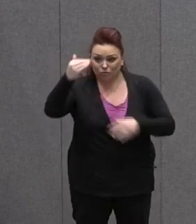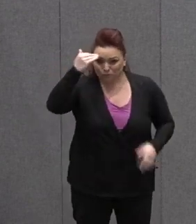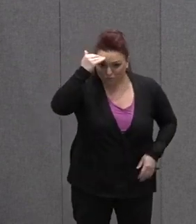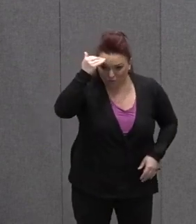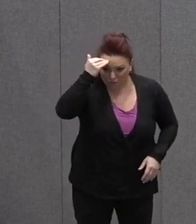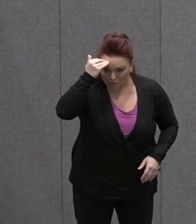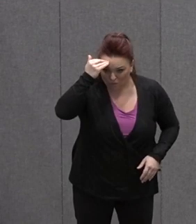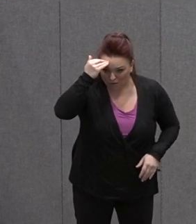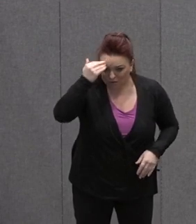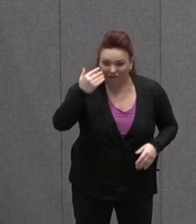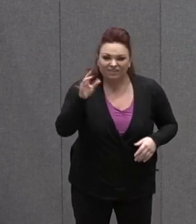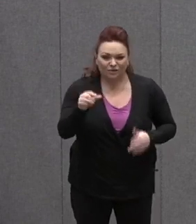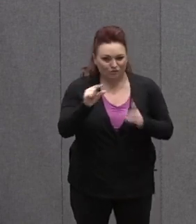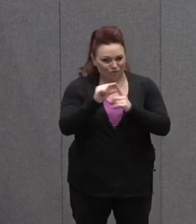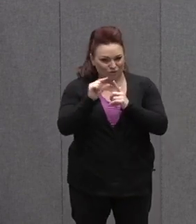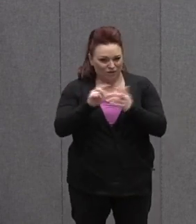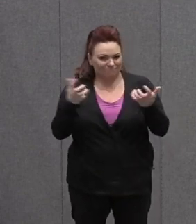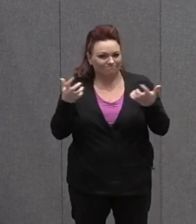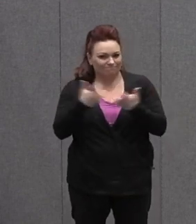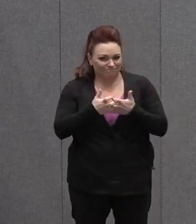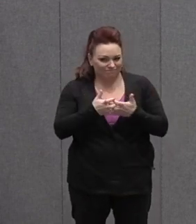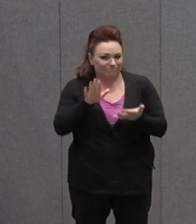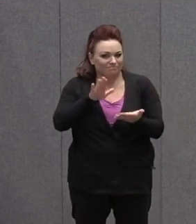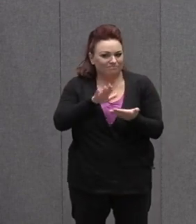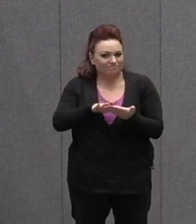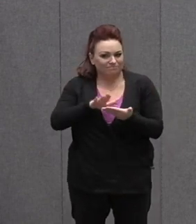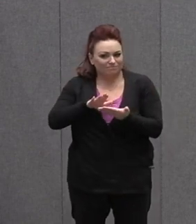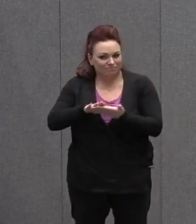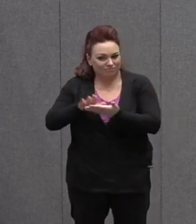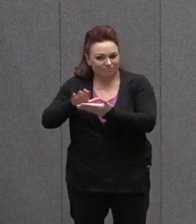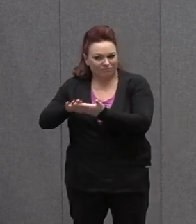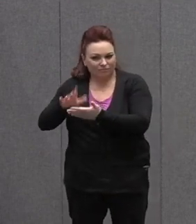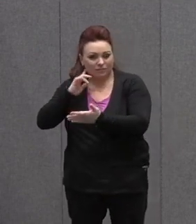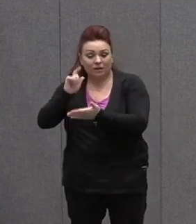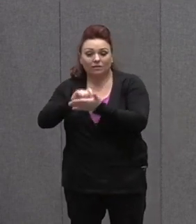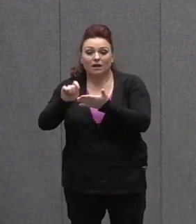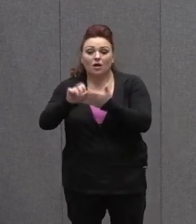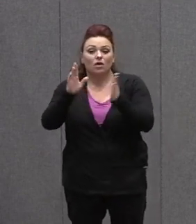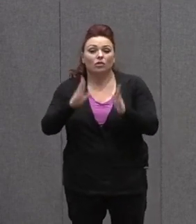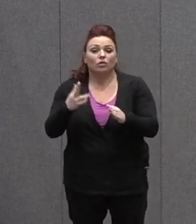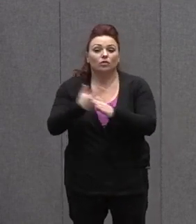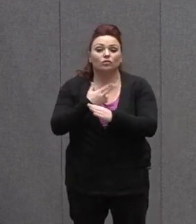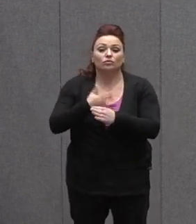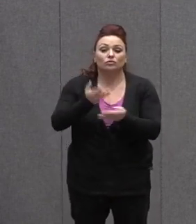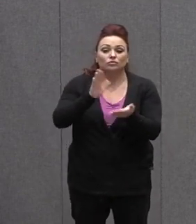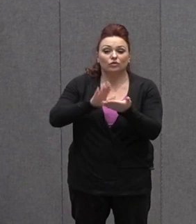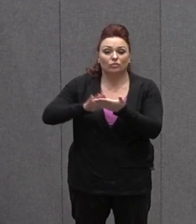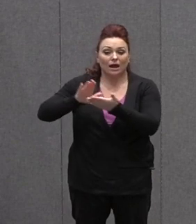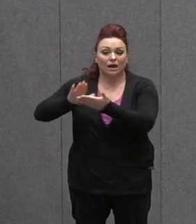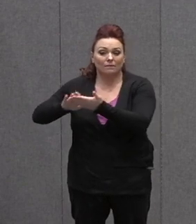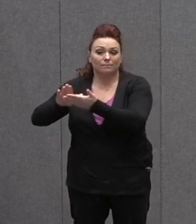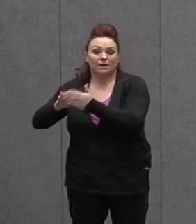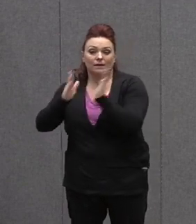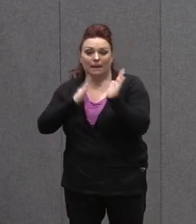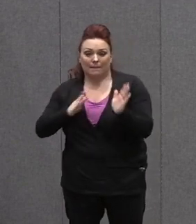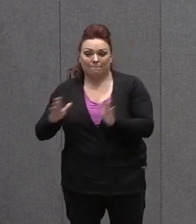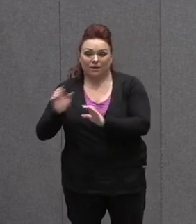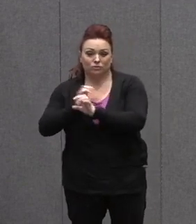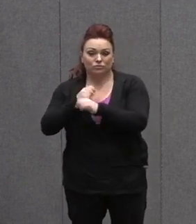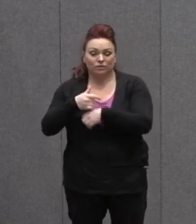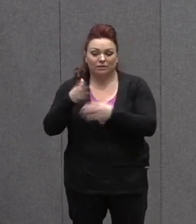know? Those words rhyme. Look how the author used rhyming patterns to create this